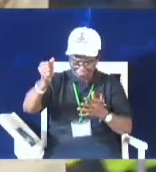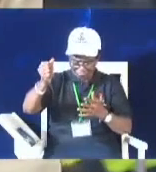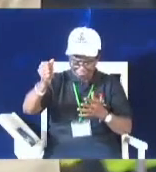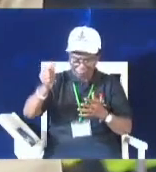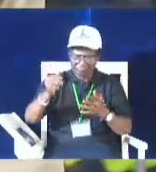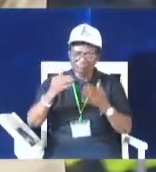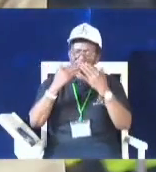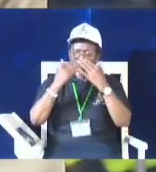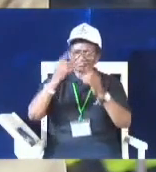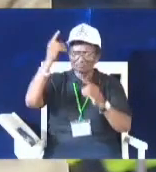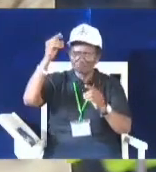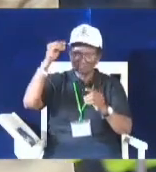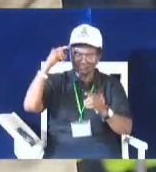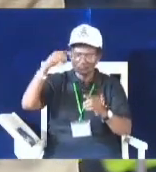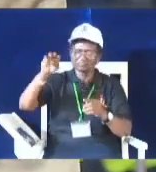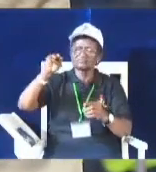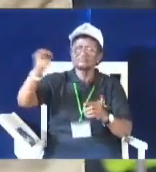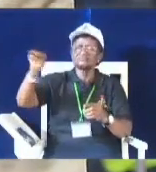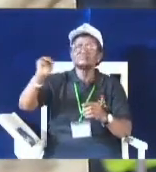Thank you for Monday.